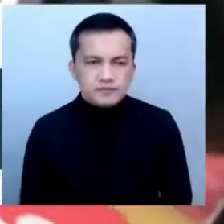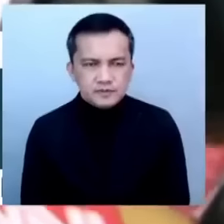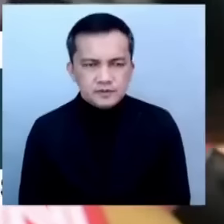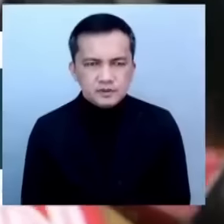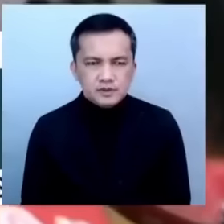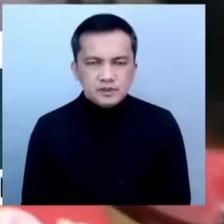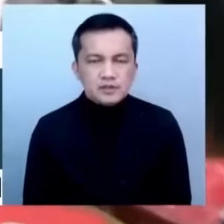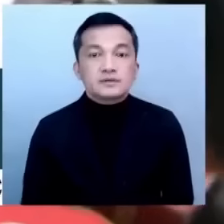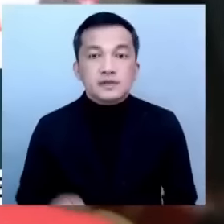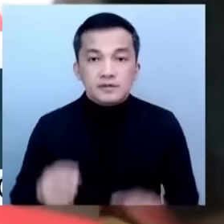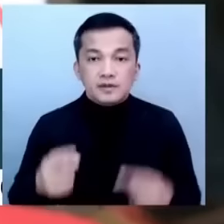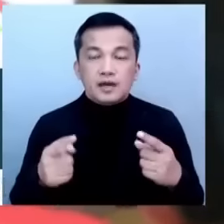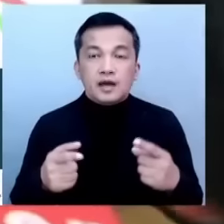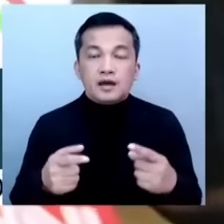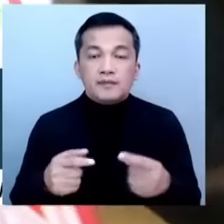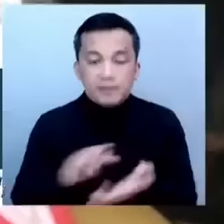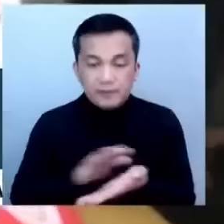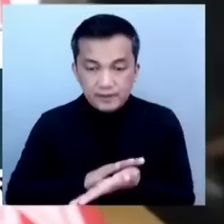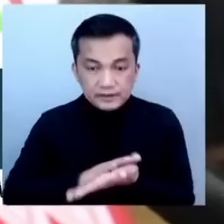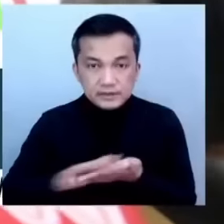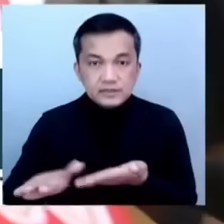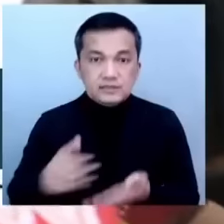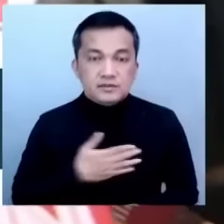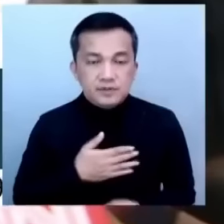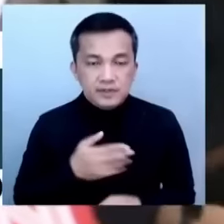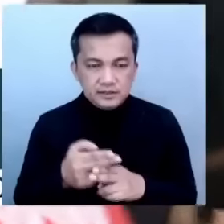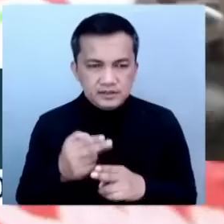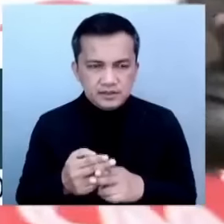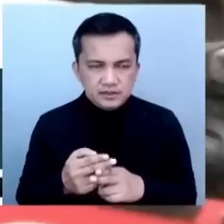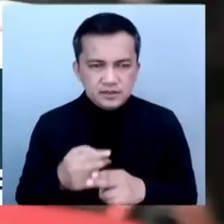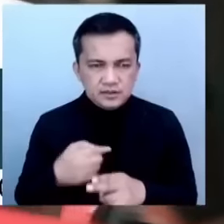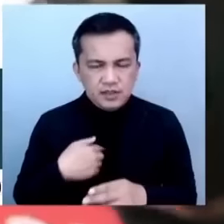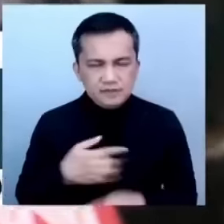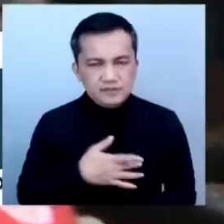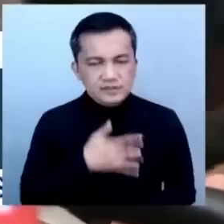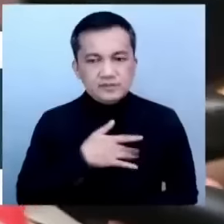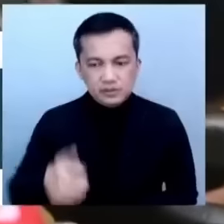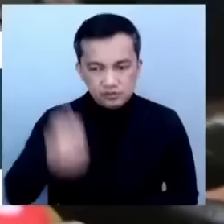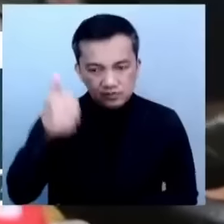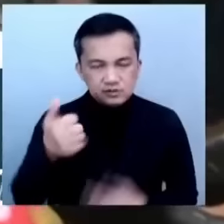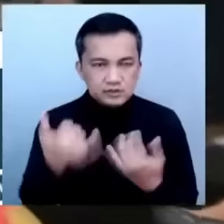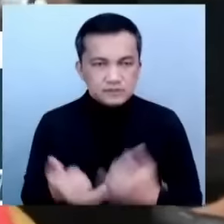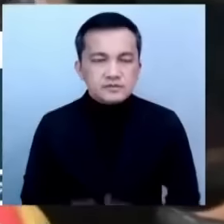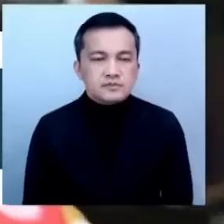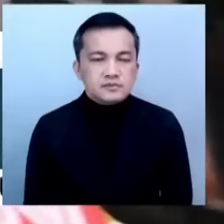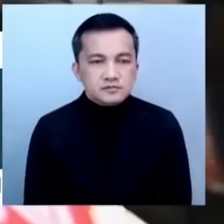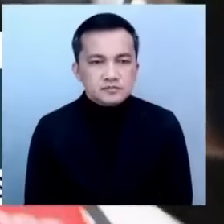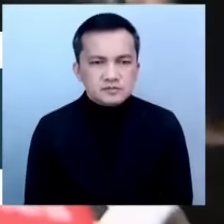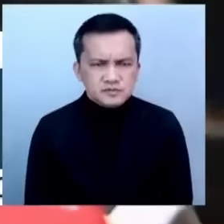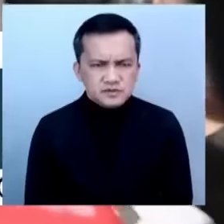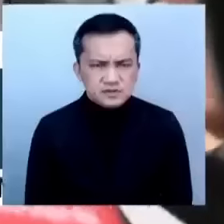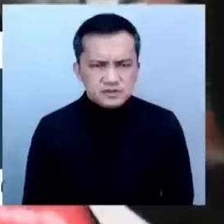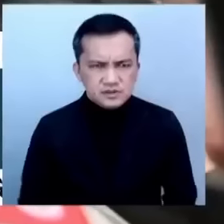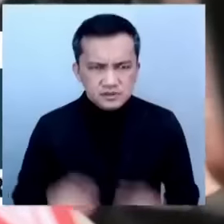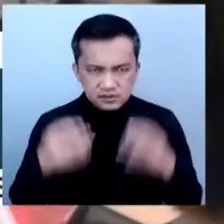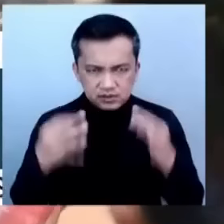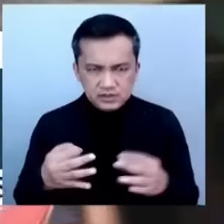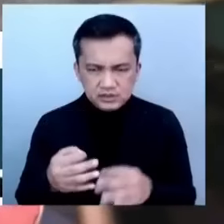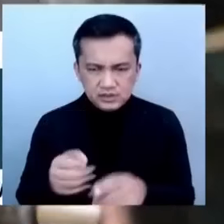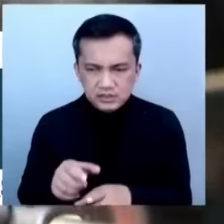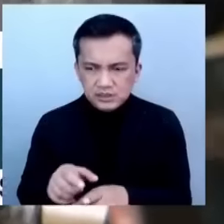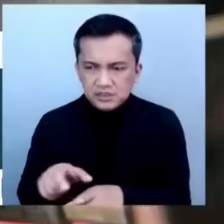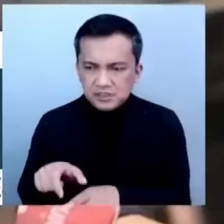of my name, and I am emerging victorious at this point. But as to the conviction of the direct and indirect